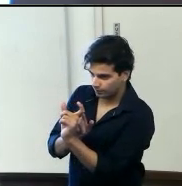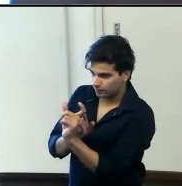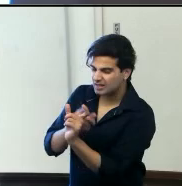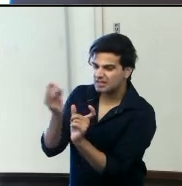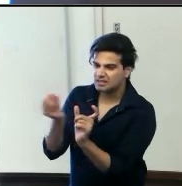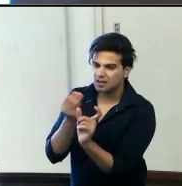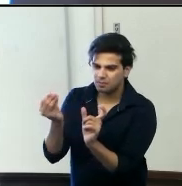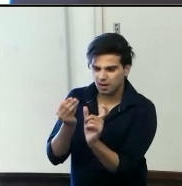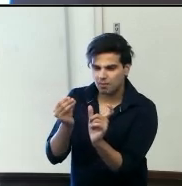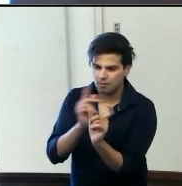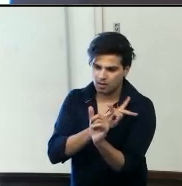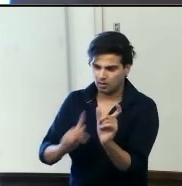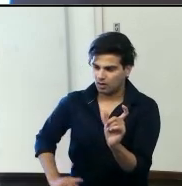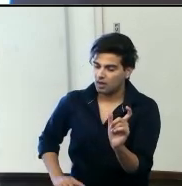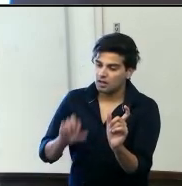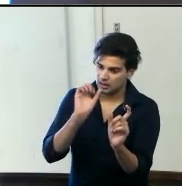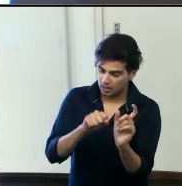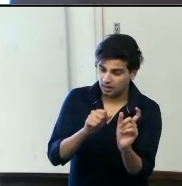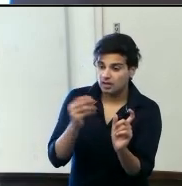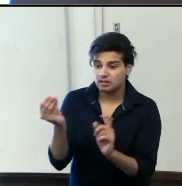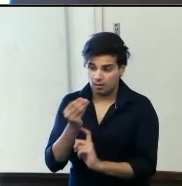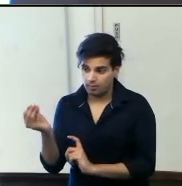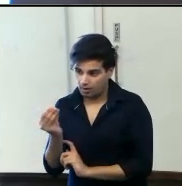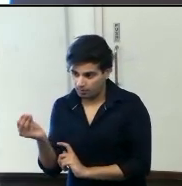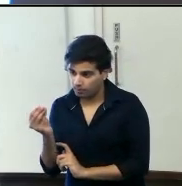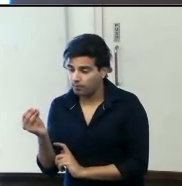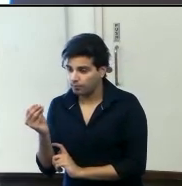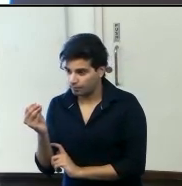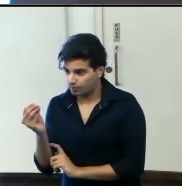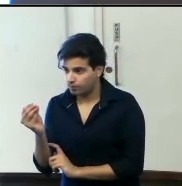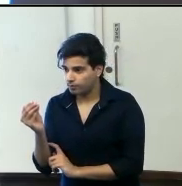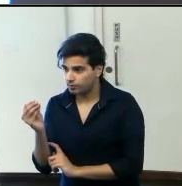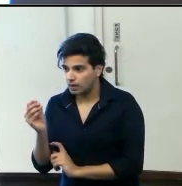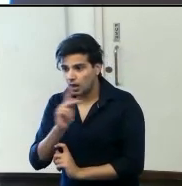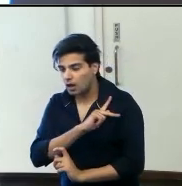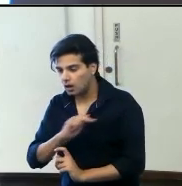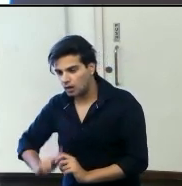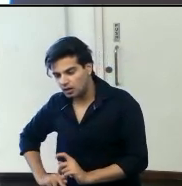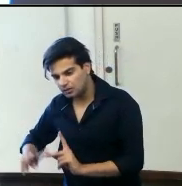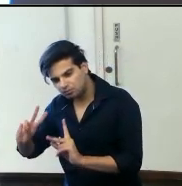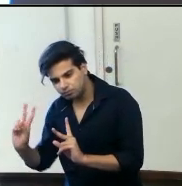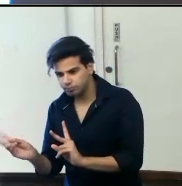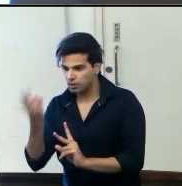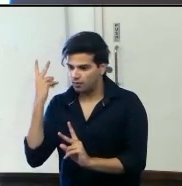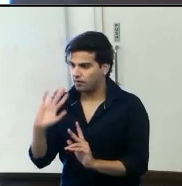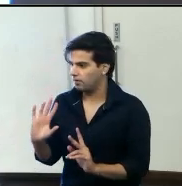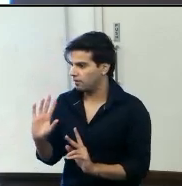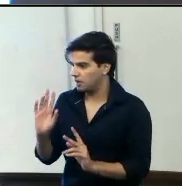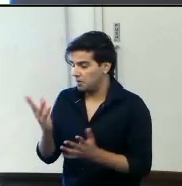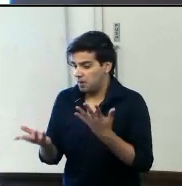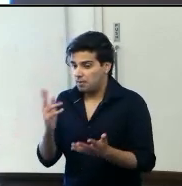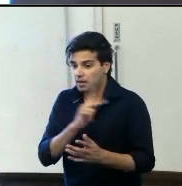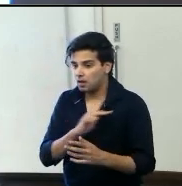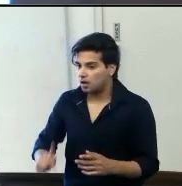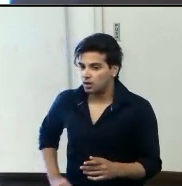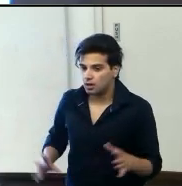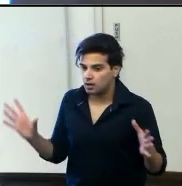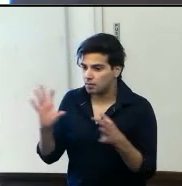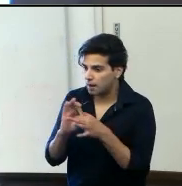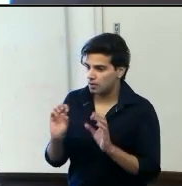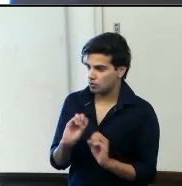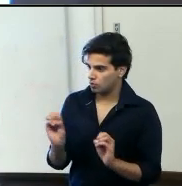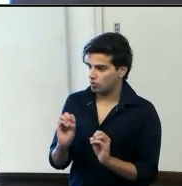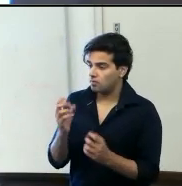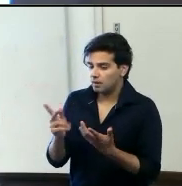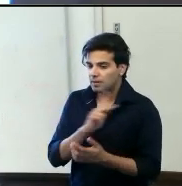sometimes are Kannada, sometimes are beyond Kannada. It need not be Kannada. Yeah. It